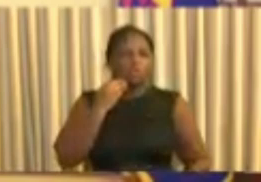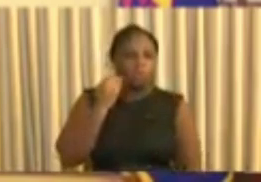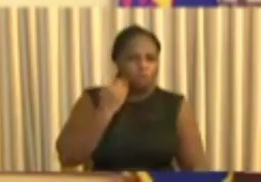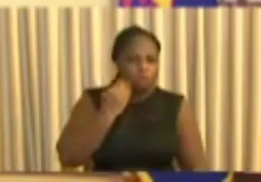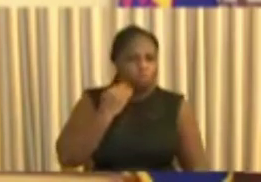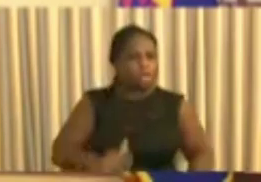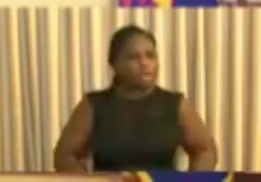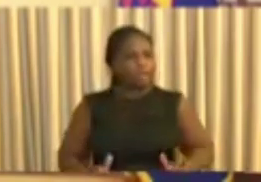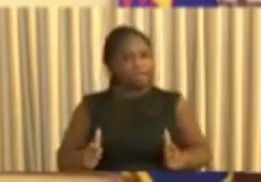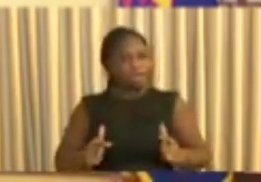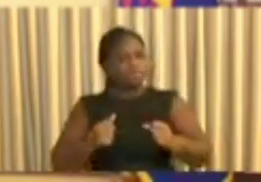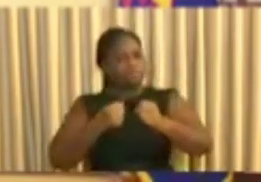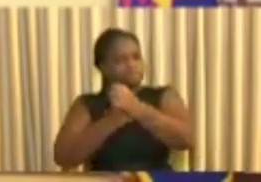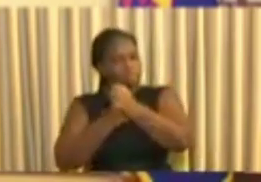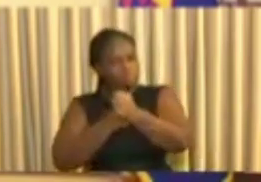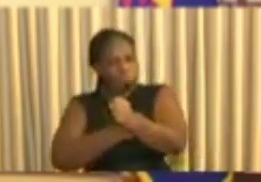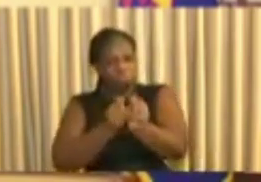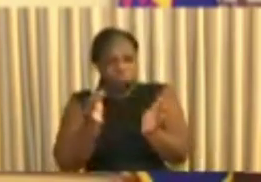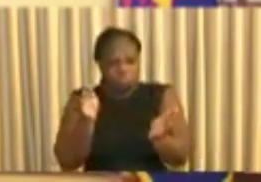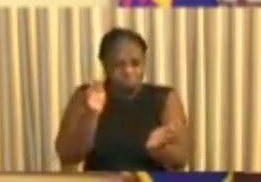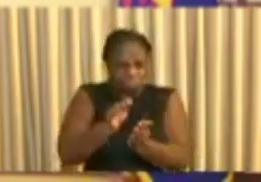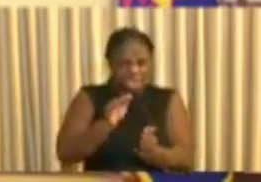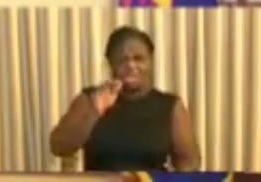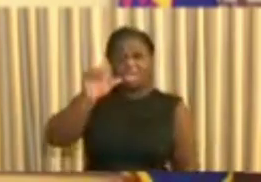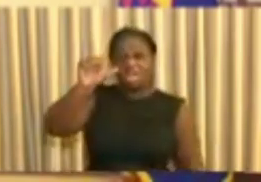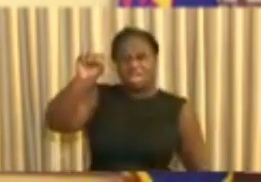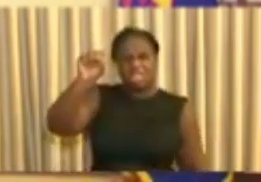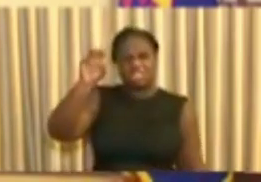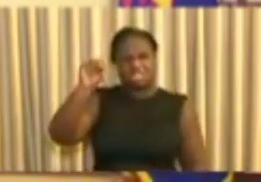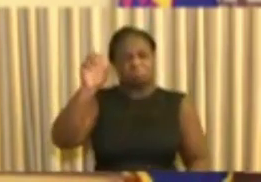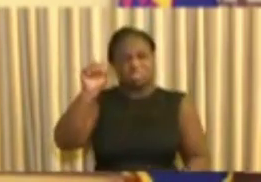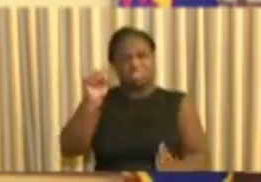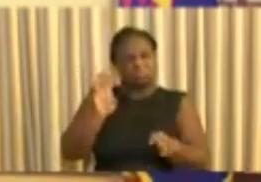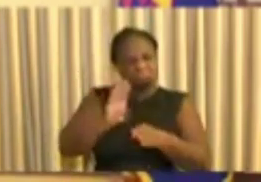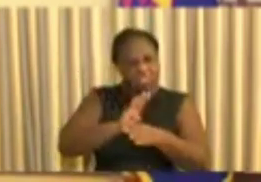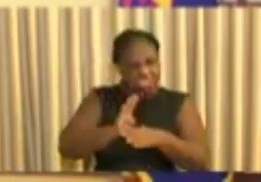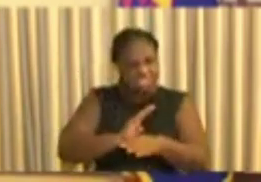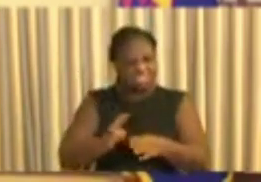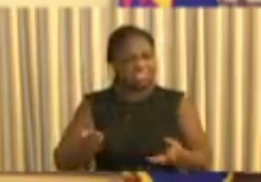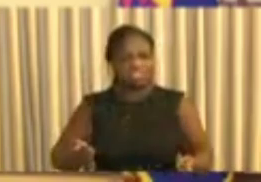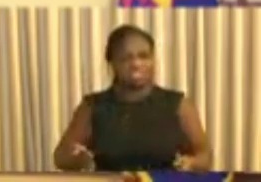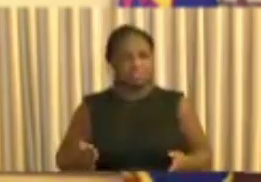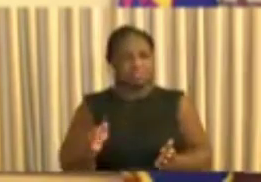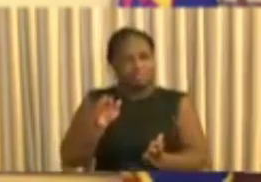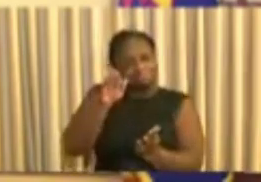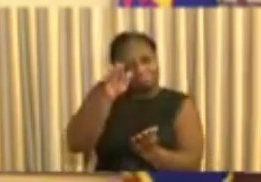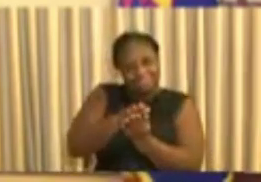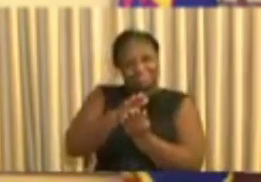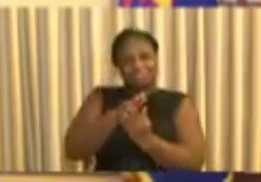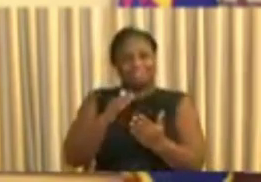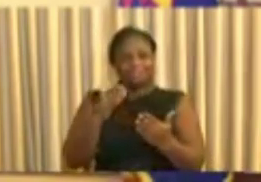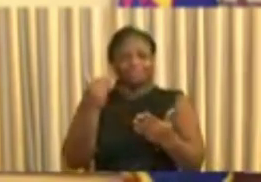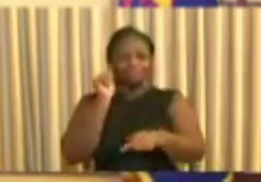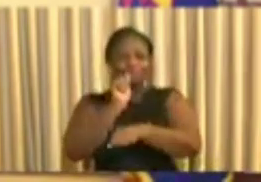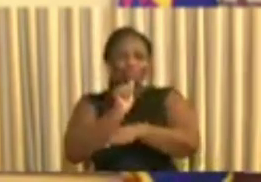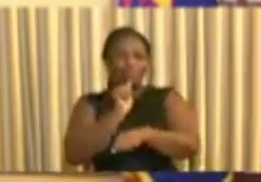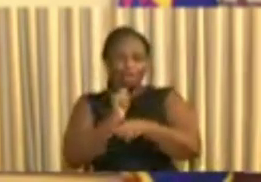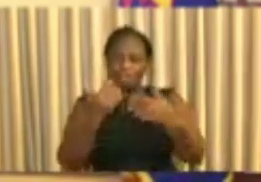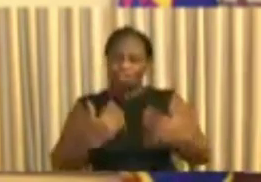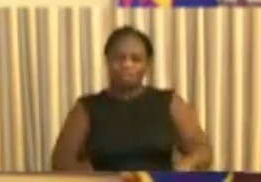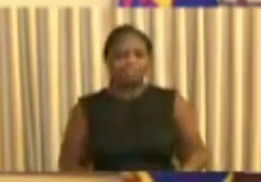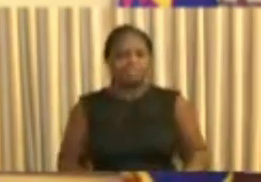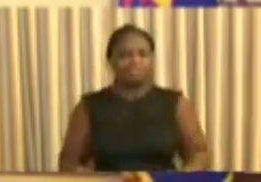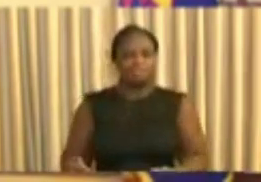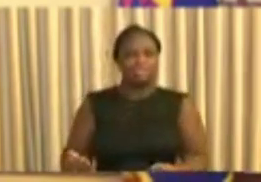livelihoods, support micro, small, and medium-sized businesses, minimize job losses, and